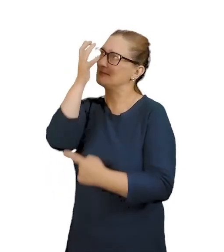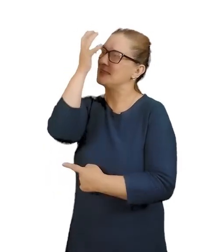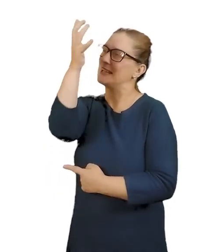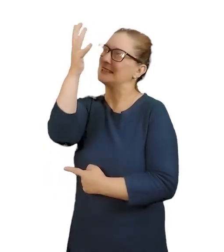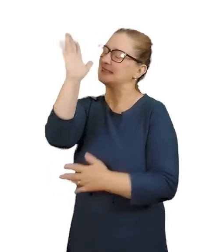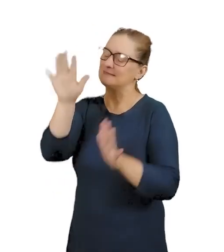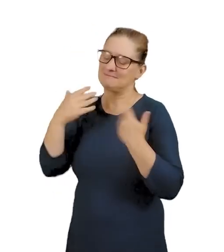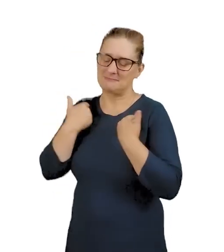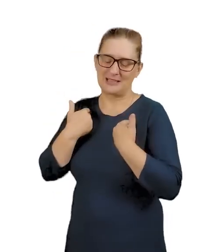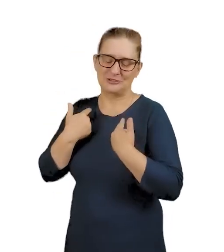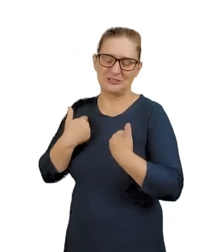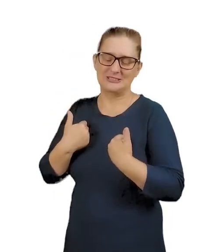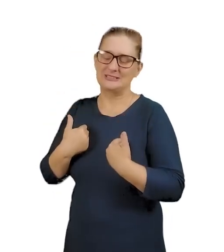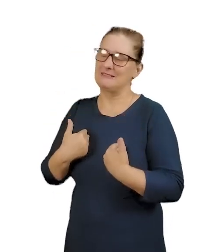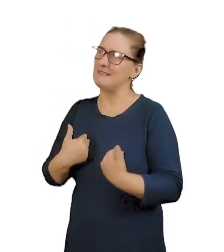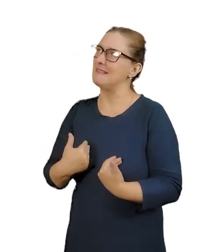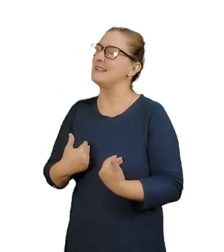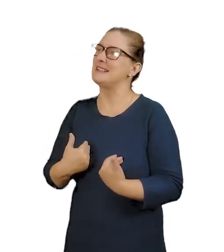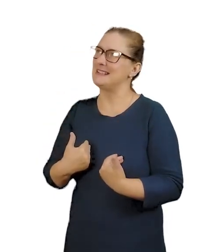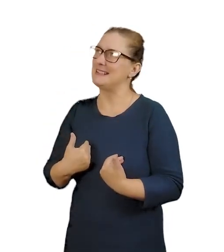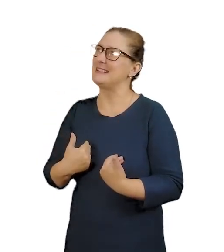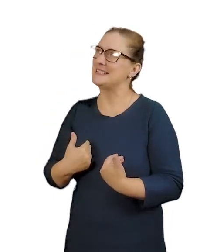King of kings,